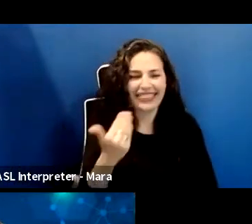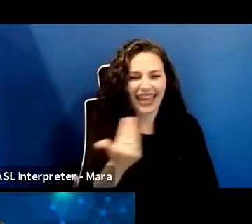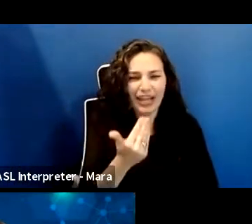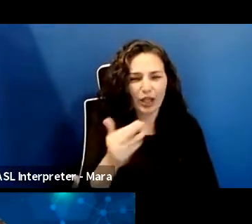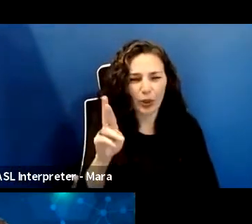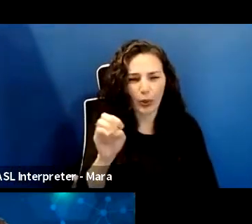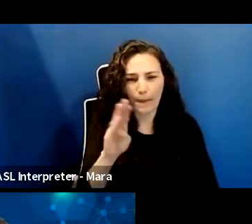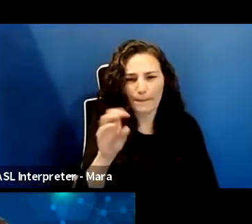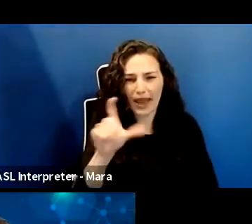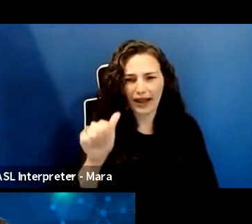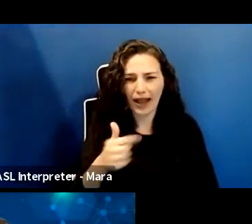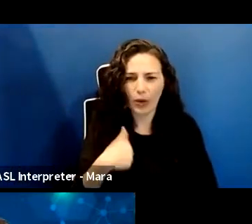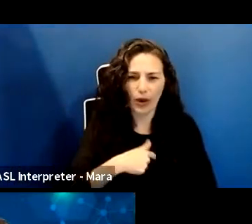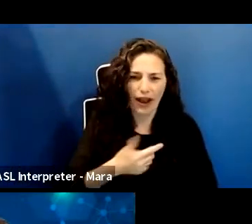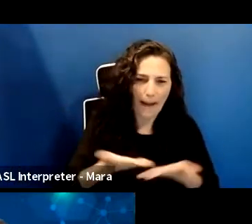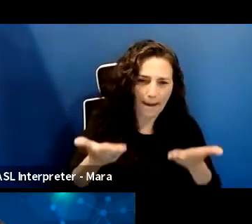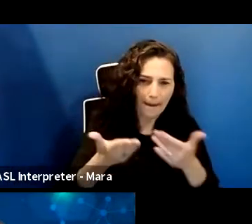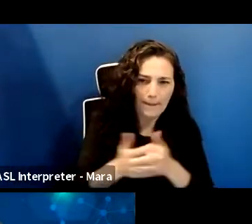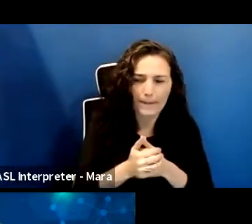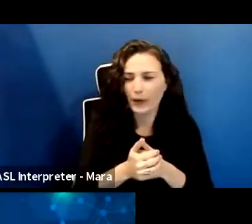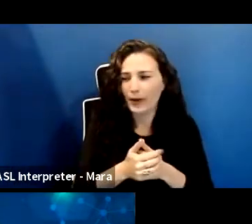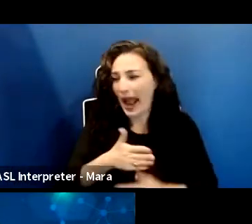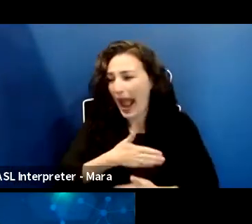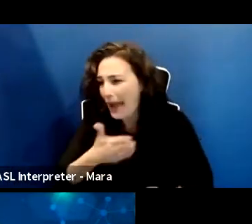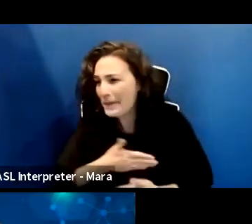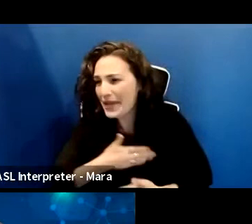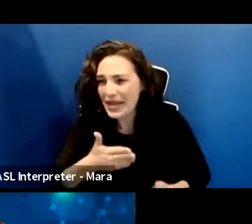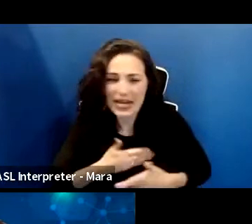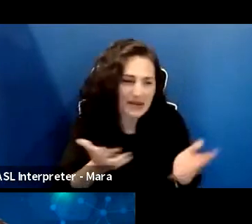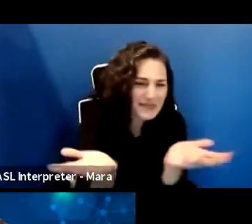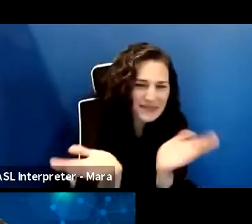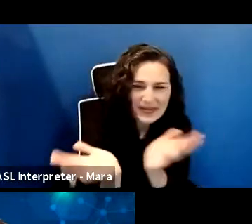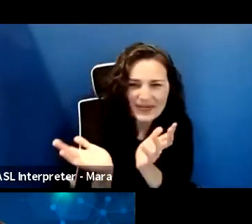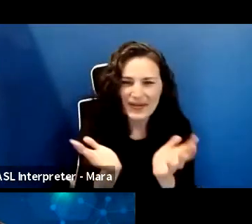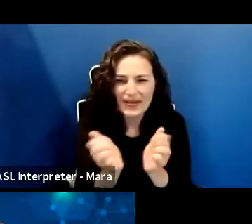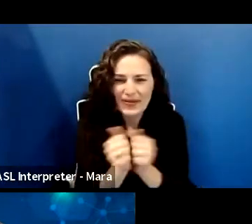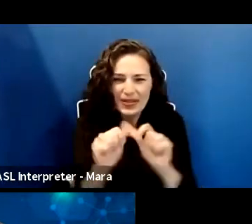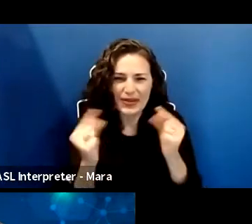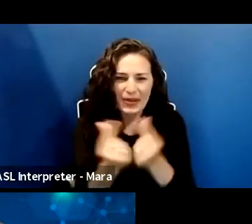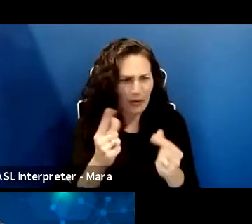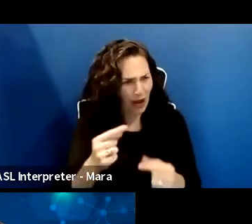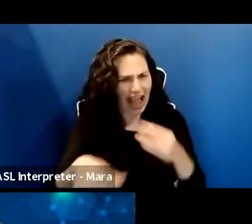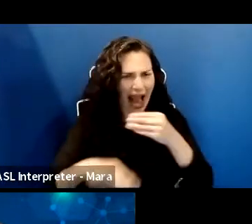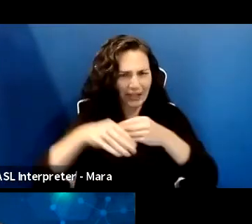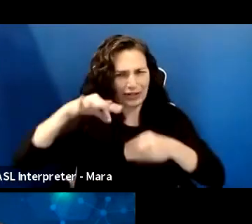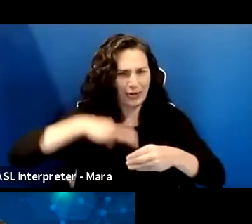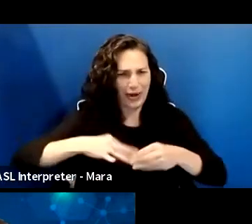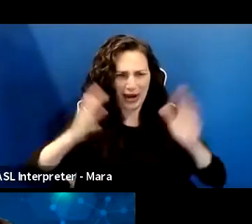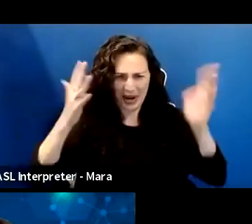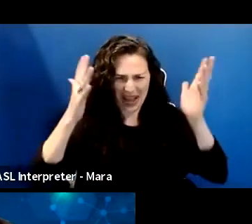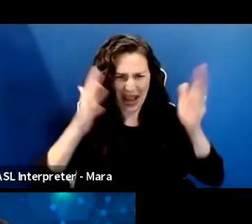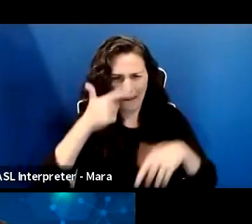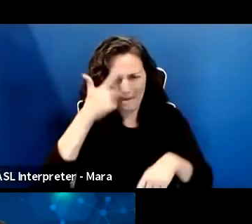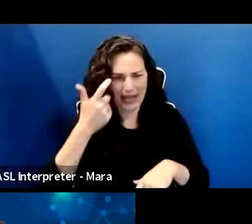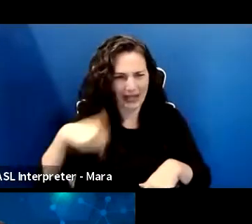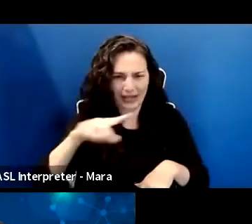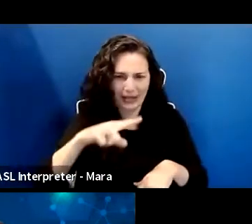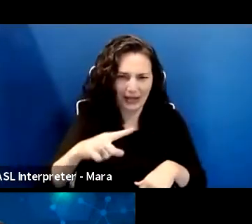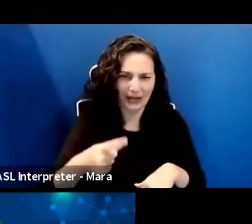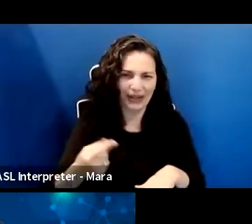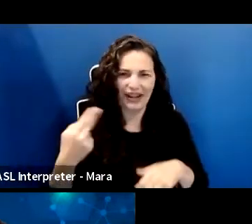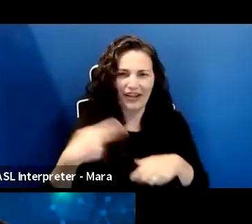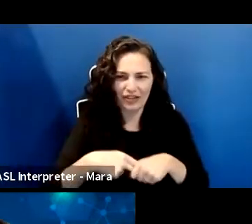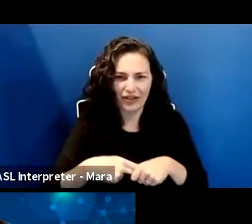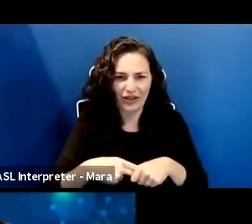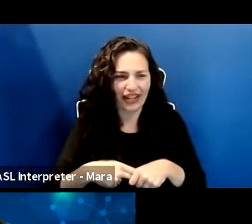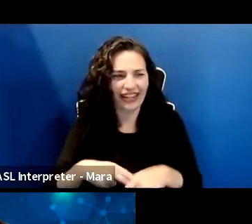here and so excited to talk to this group. You all deserve extra credit for going above and beyond and coming to learn about the contracts that are